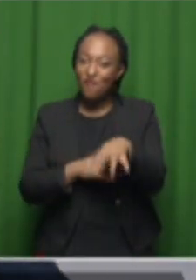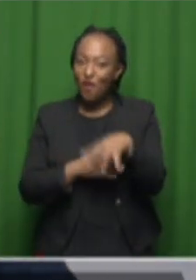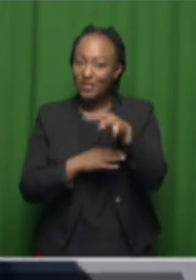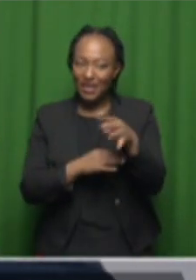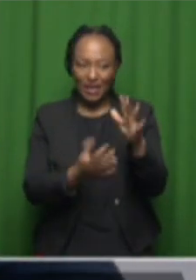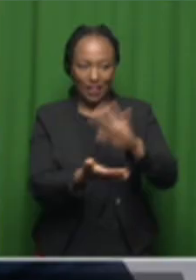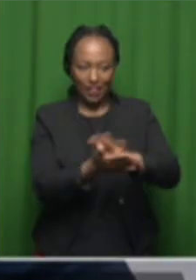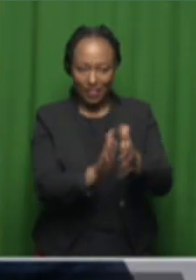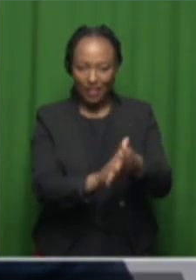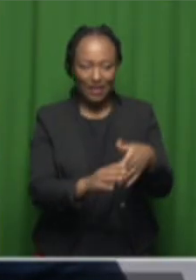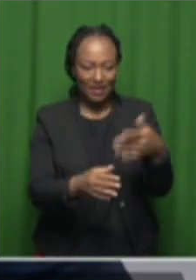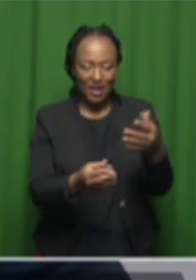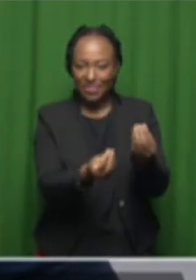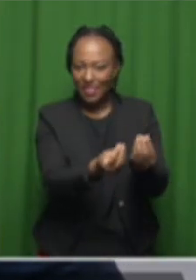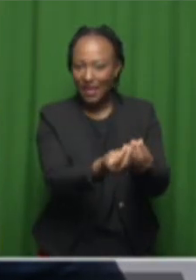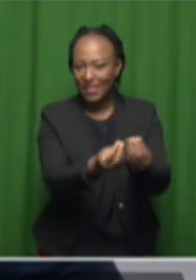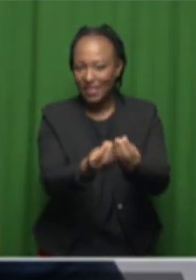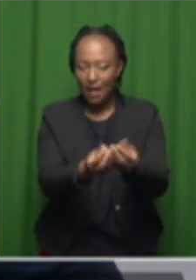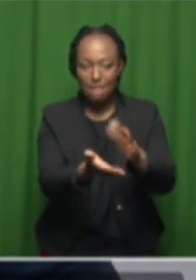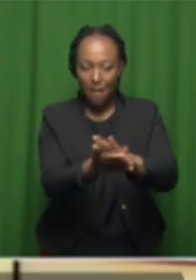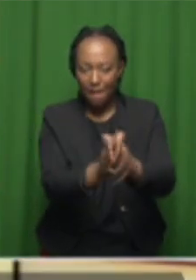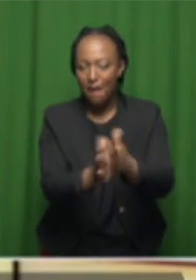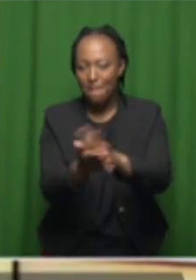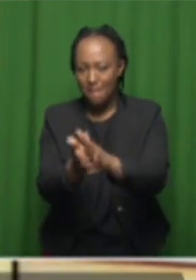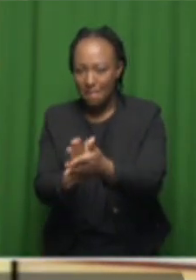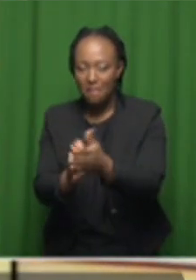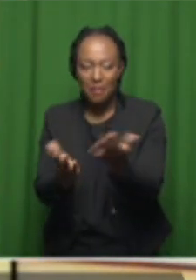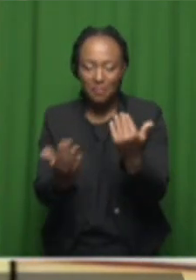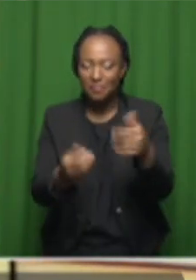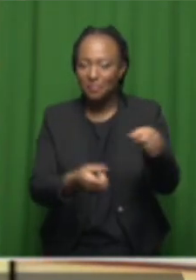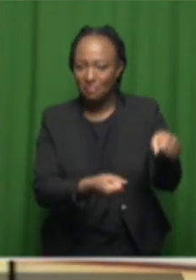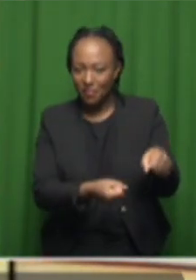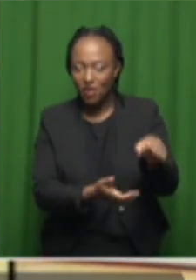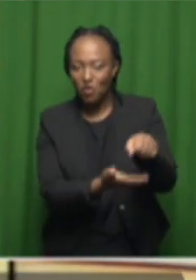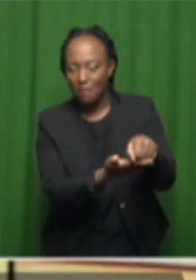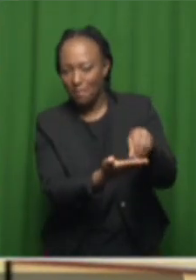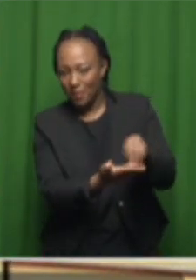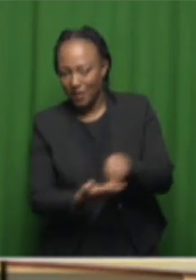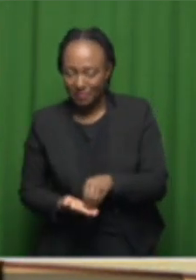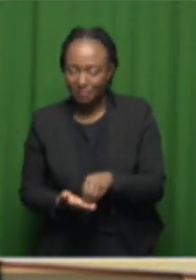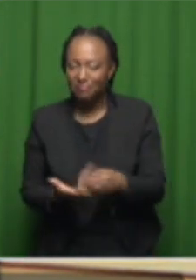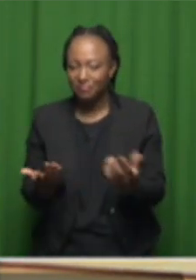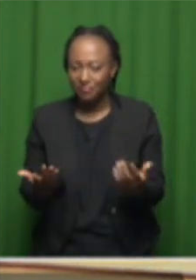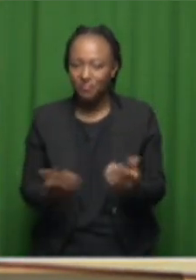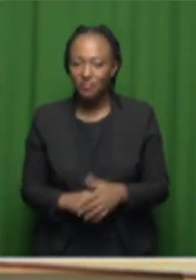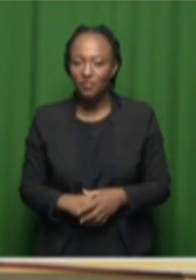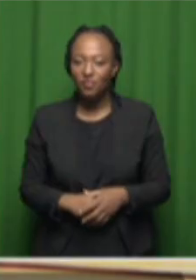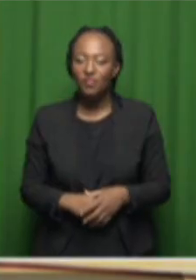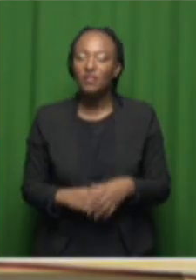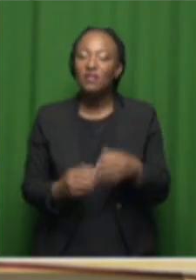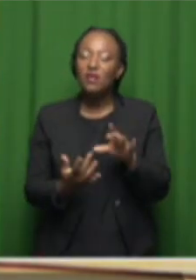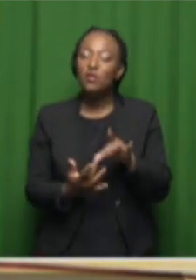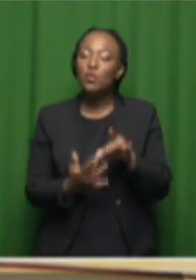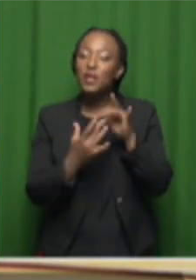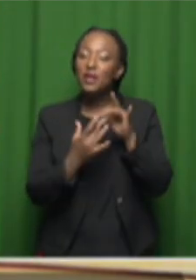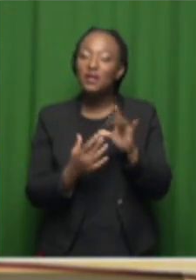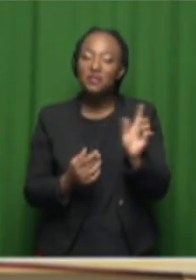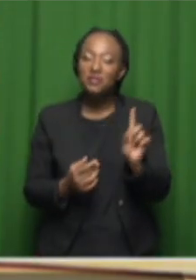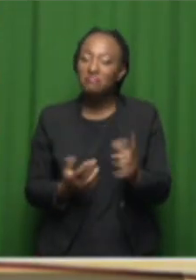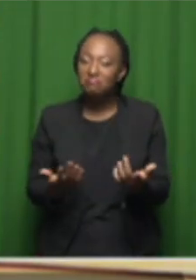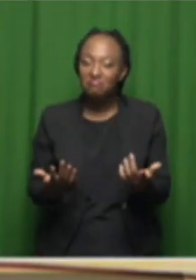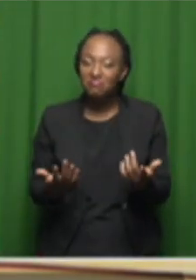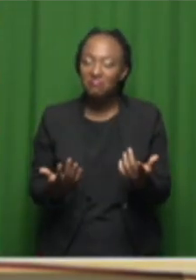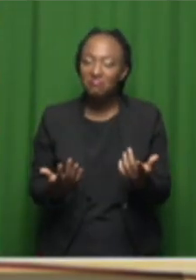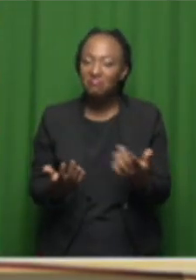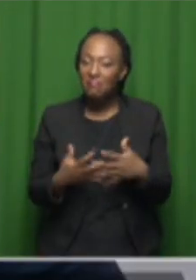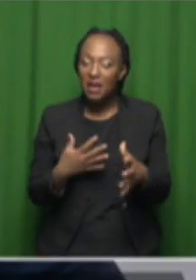and wow. And so if you're going to look at special features or what's going to be unique for this offering, are you able to share or